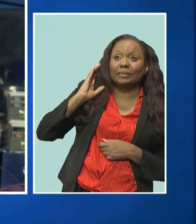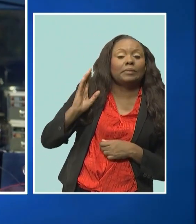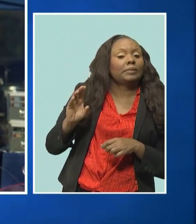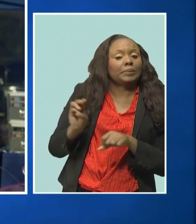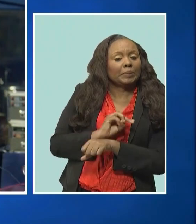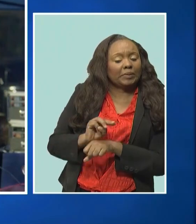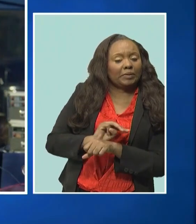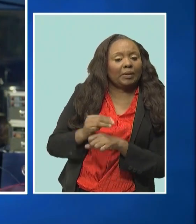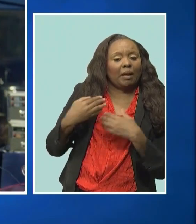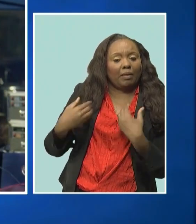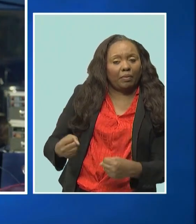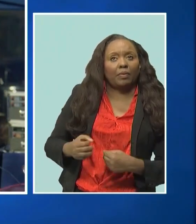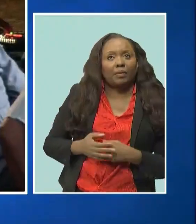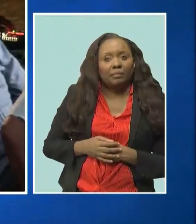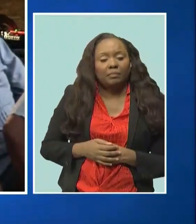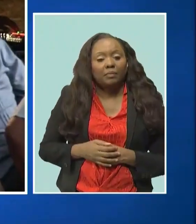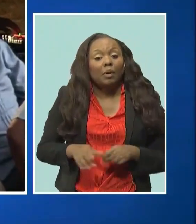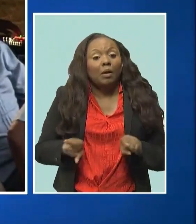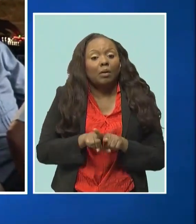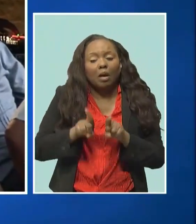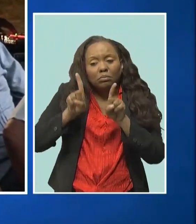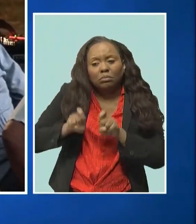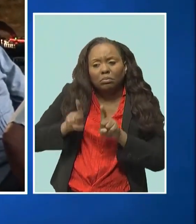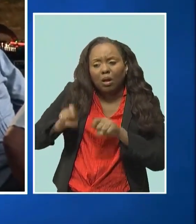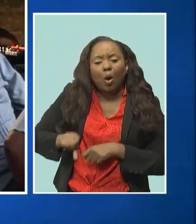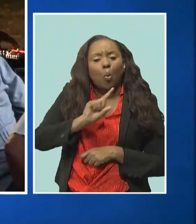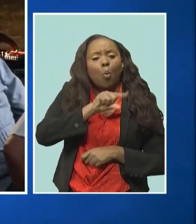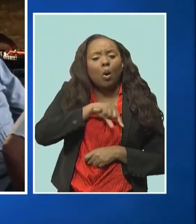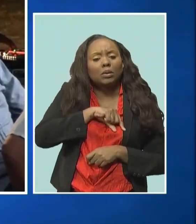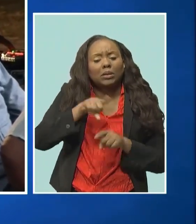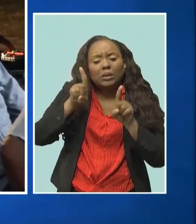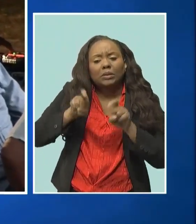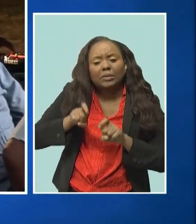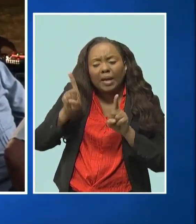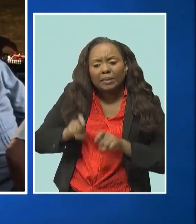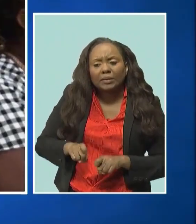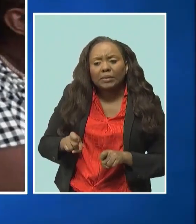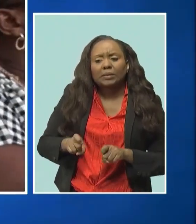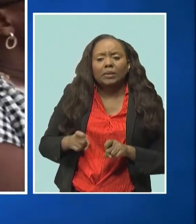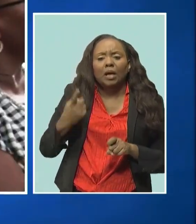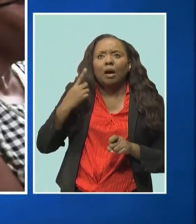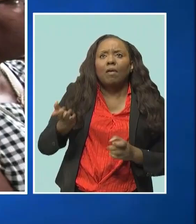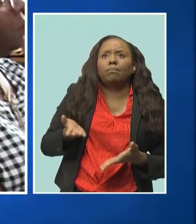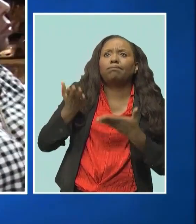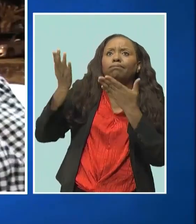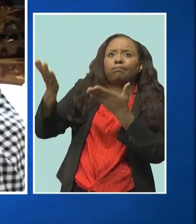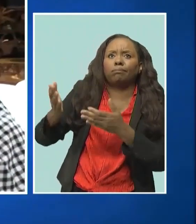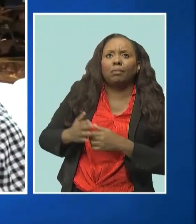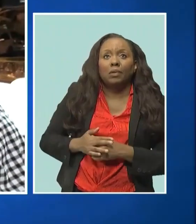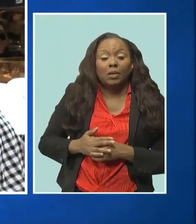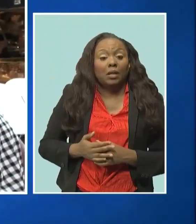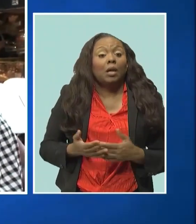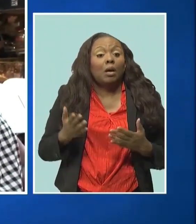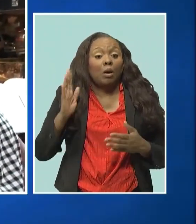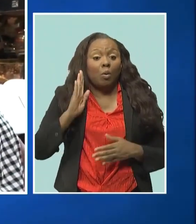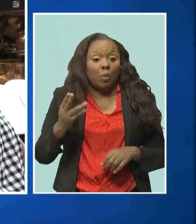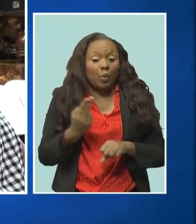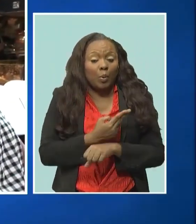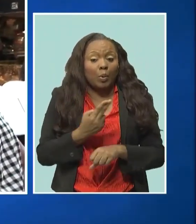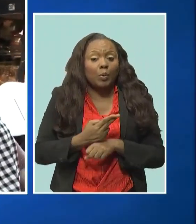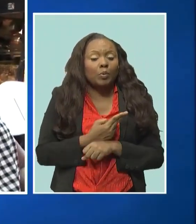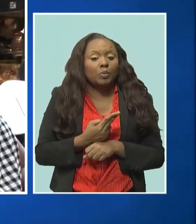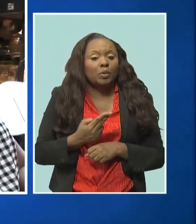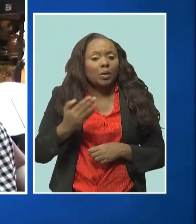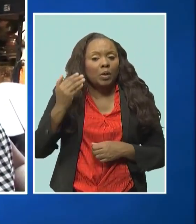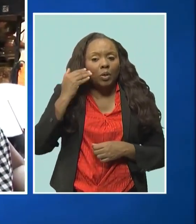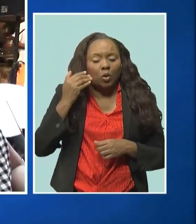He added that air quality samples have been fast-tracked, and before the end of this week, humidifiers will be used in the nursery and reception